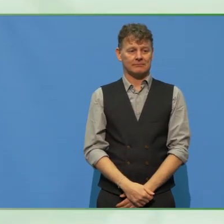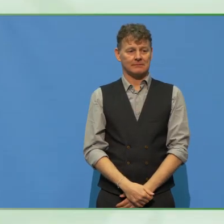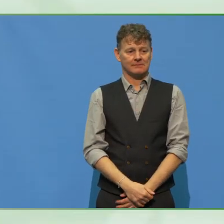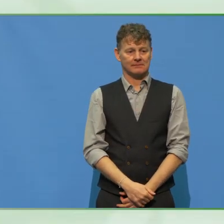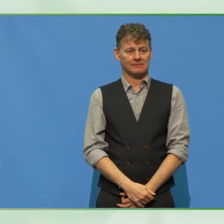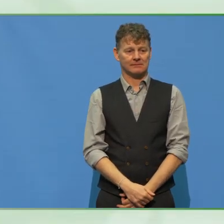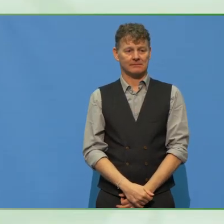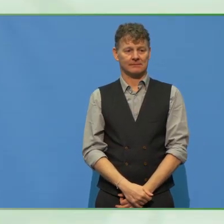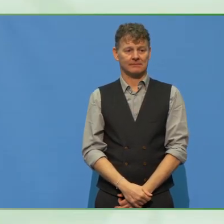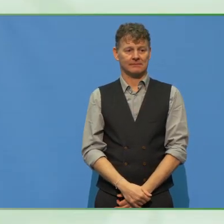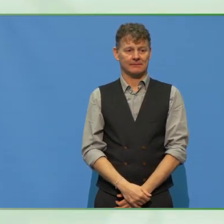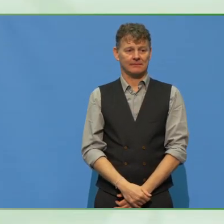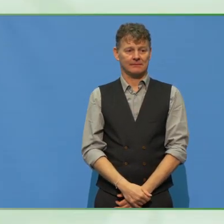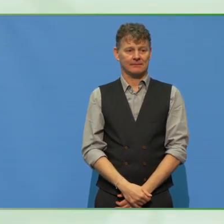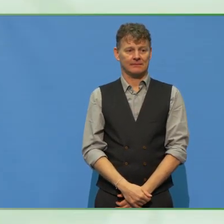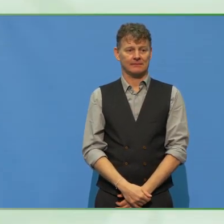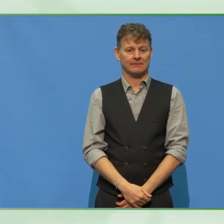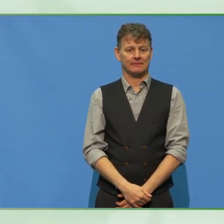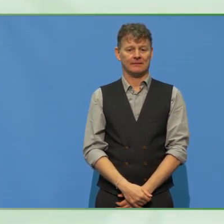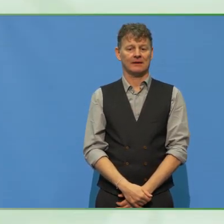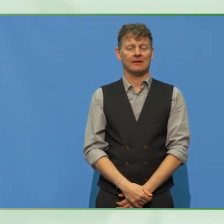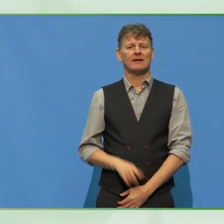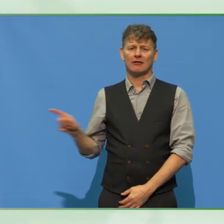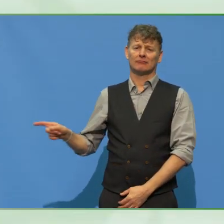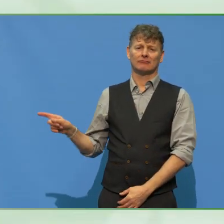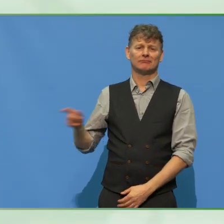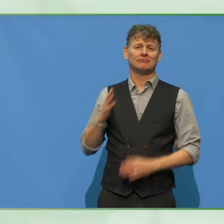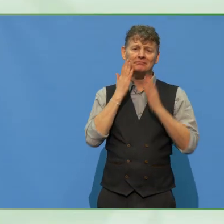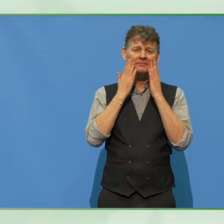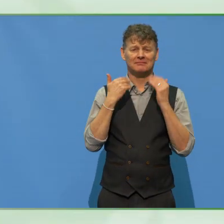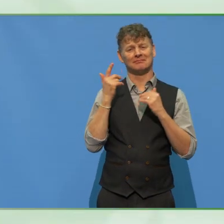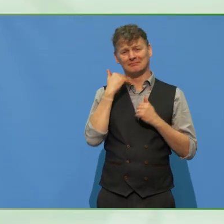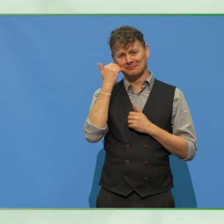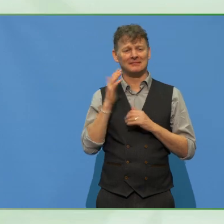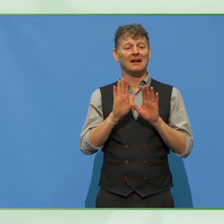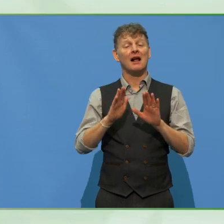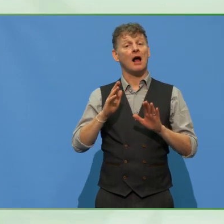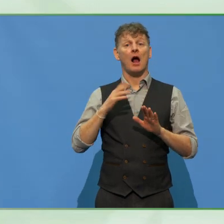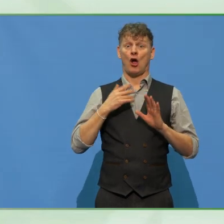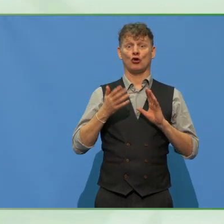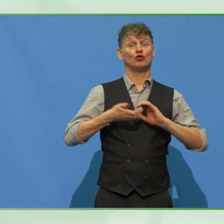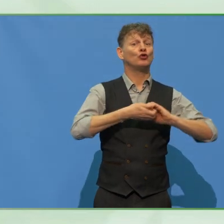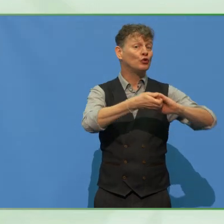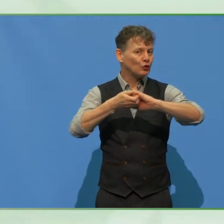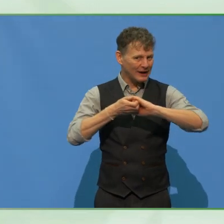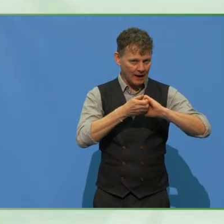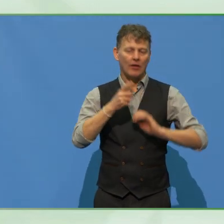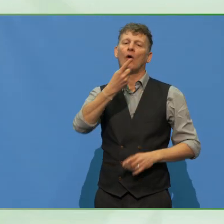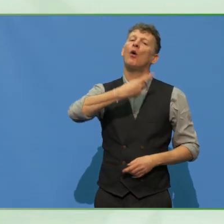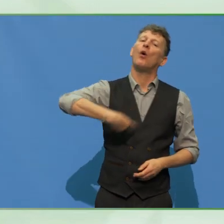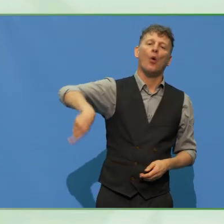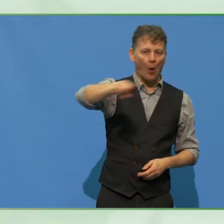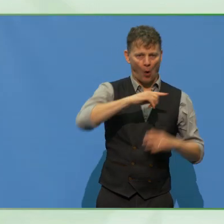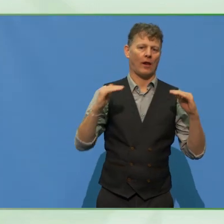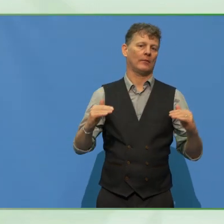But folks, let me just say that we are better together. I would not be in my role doing what I do